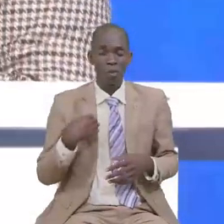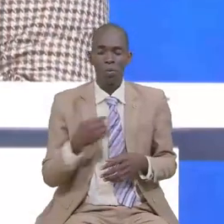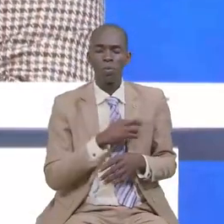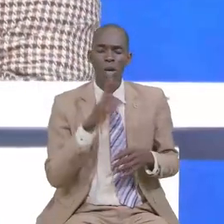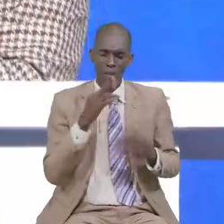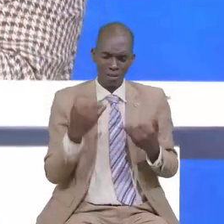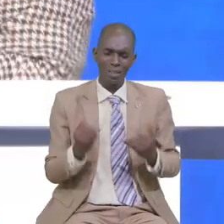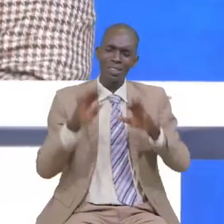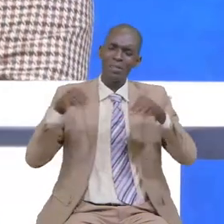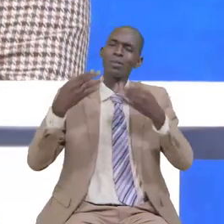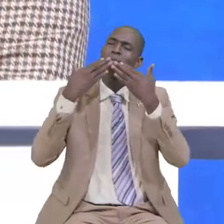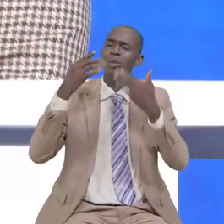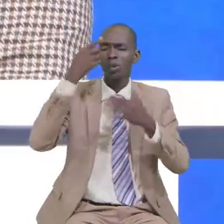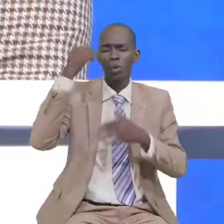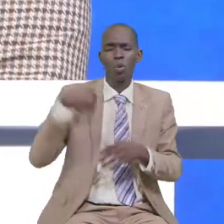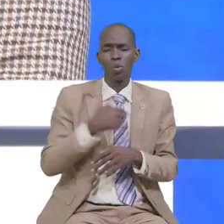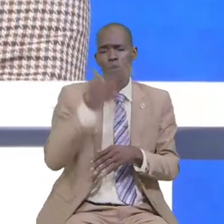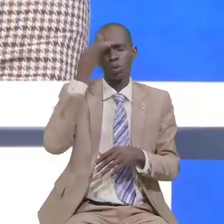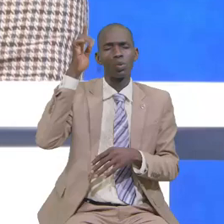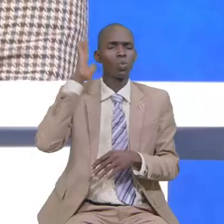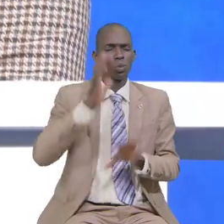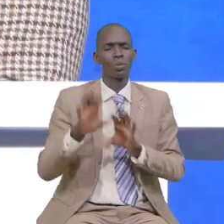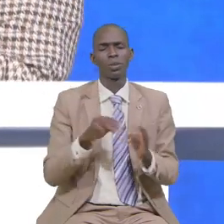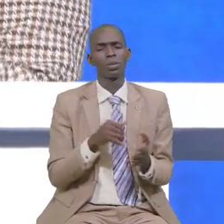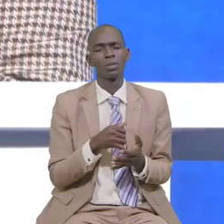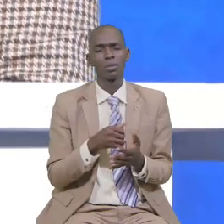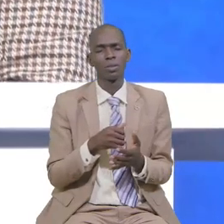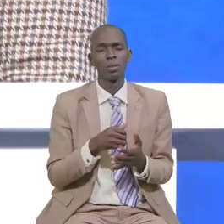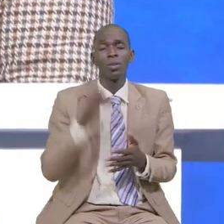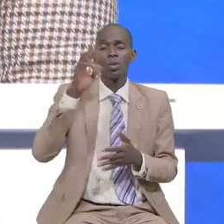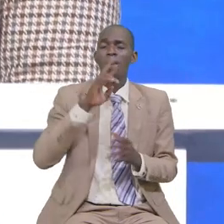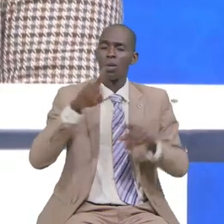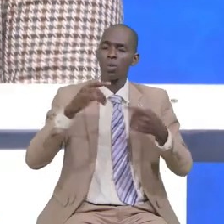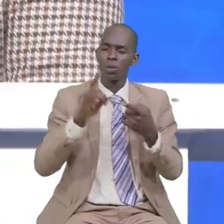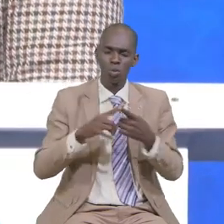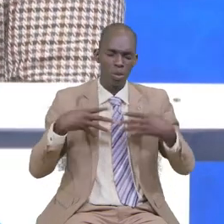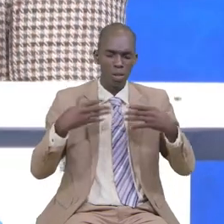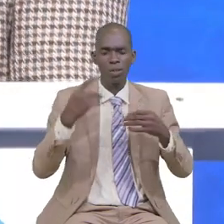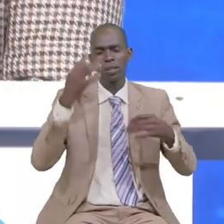because we know you are going to do it. You are going to heal the sick.